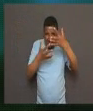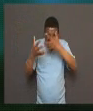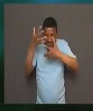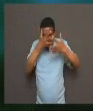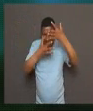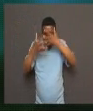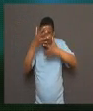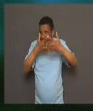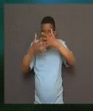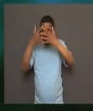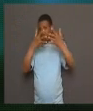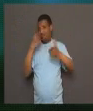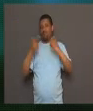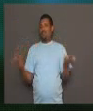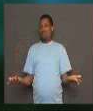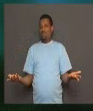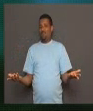clumsy, or confusing.